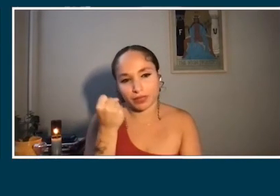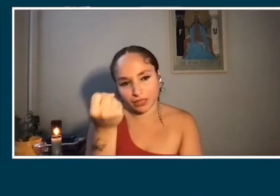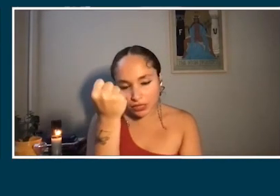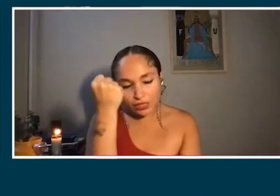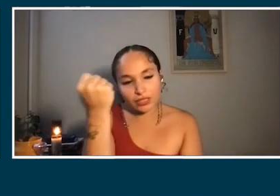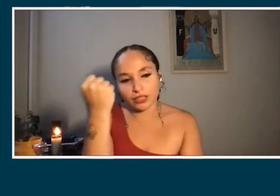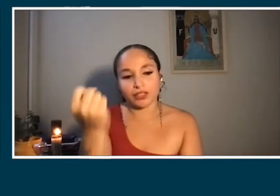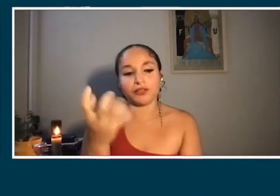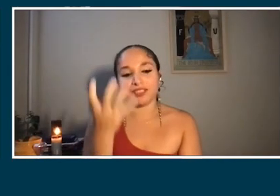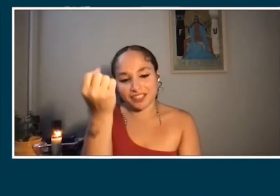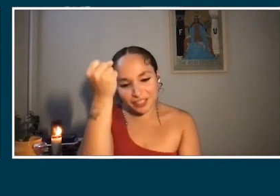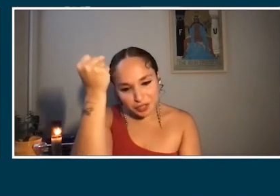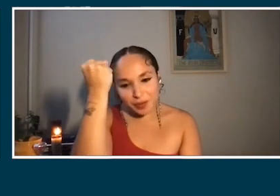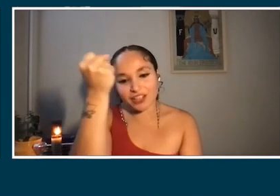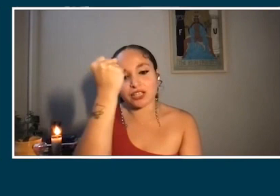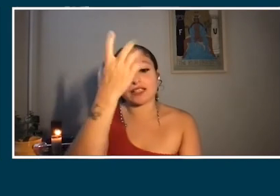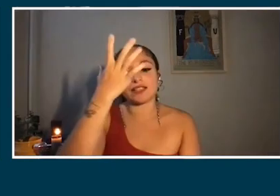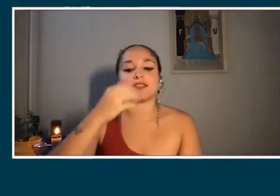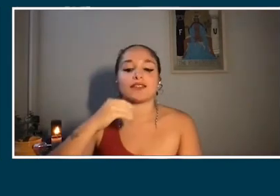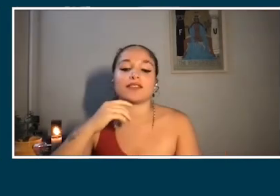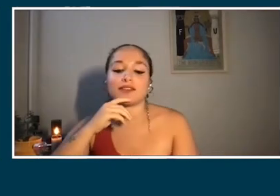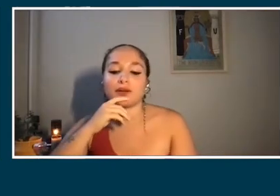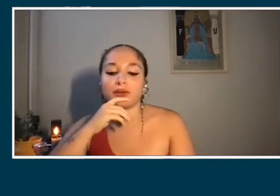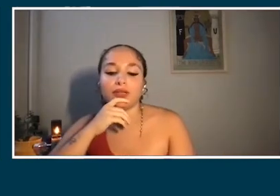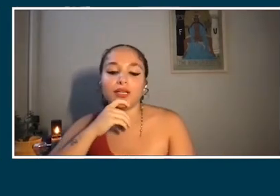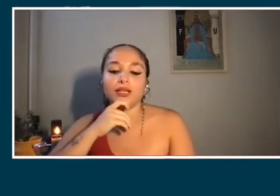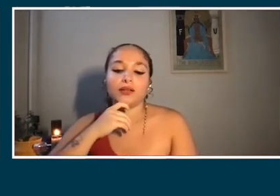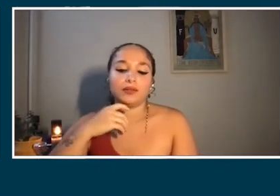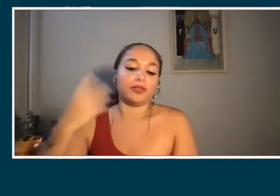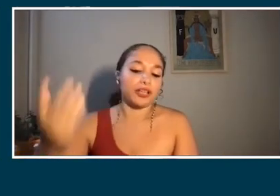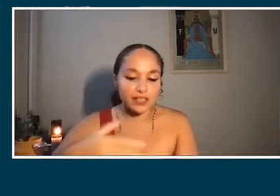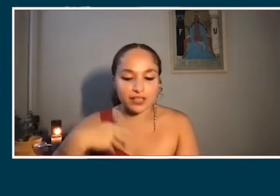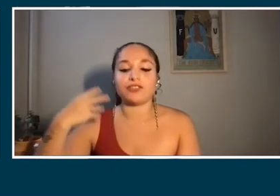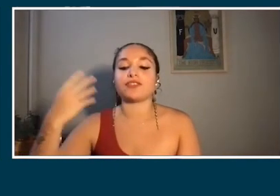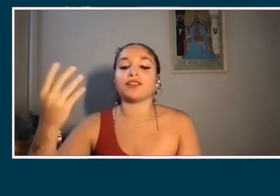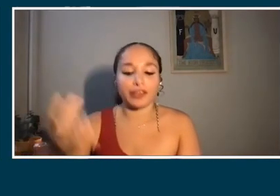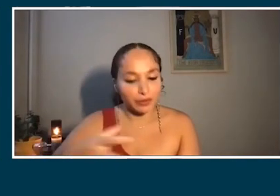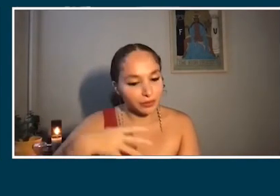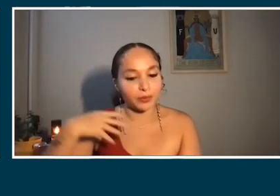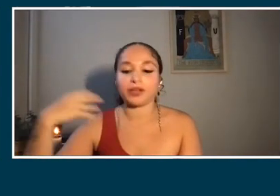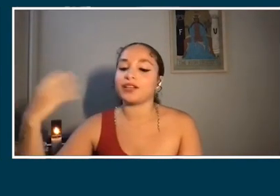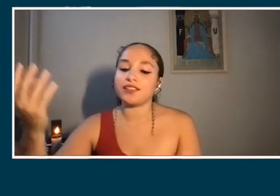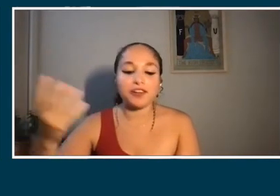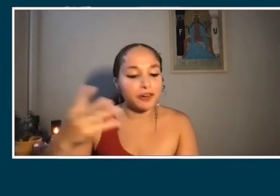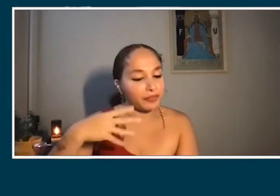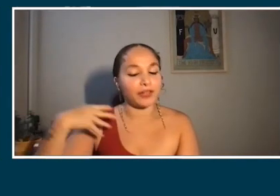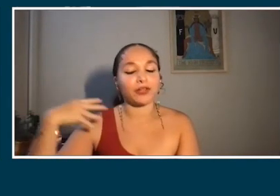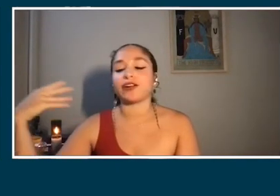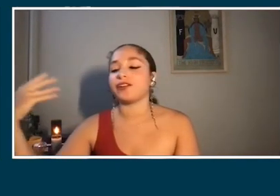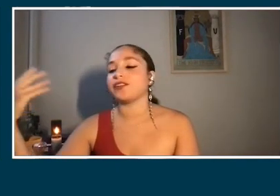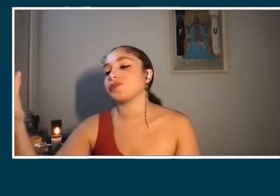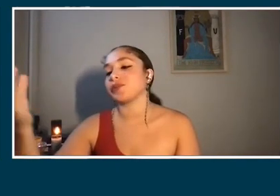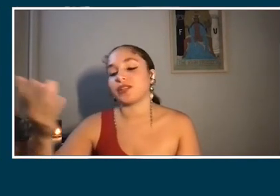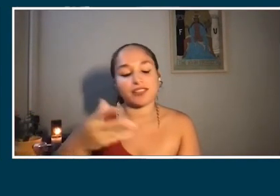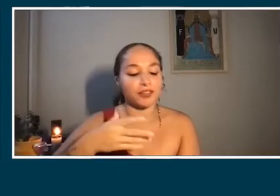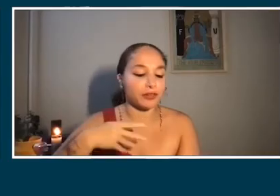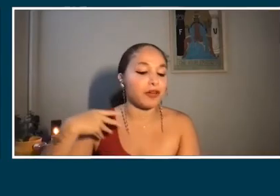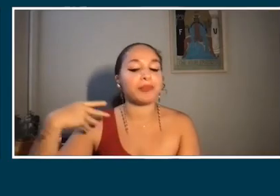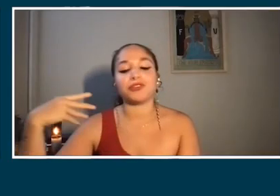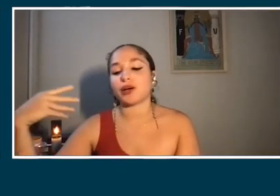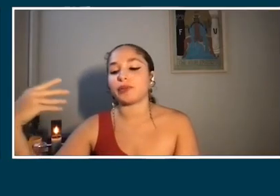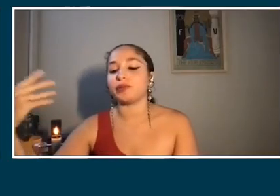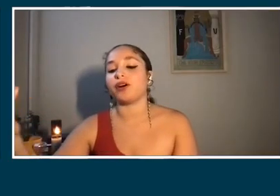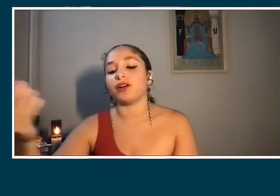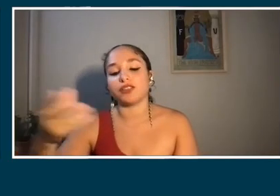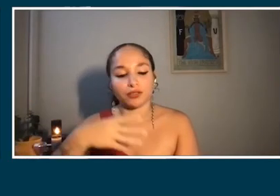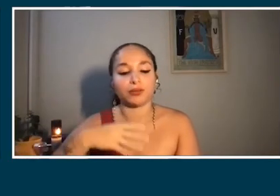a sensation. It's not something that you can grab and be like, you know, here's my justice. And so we'll continue to like, we're going to